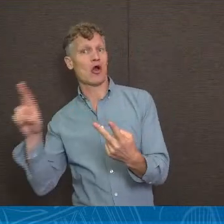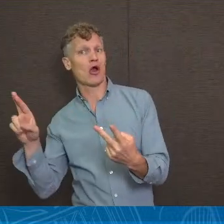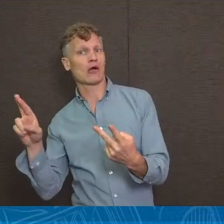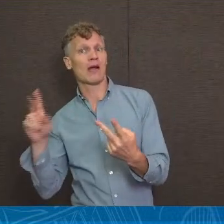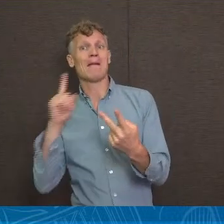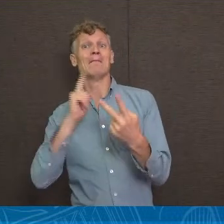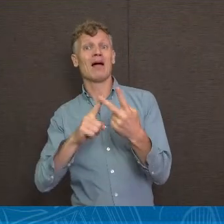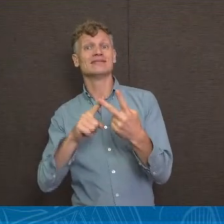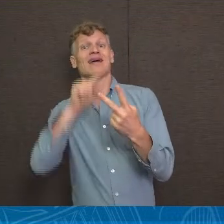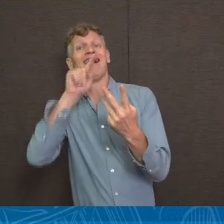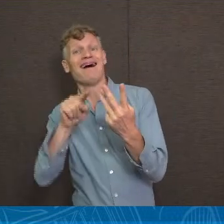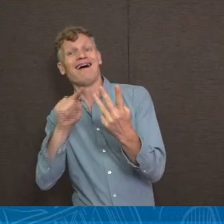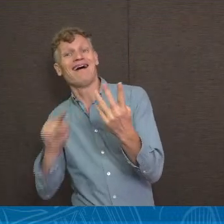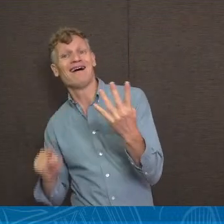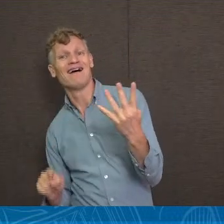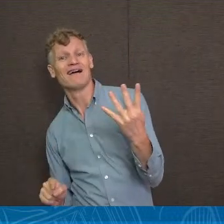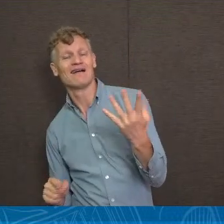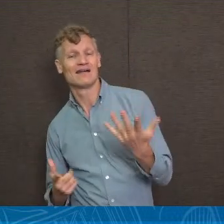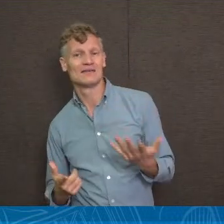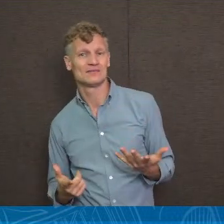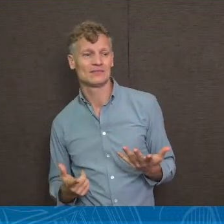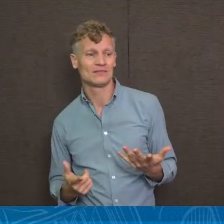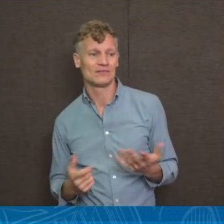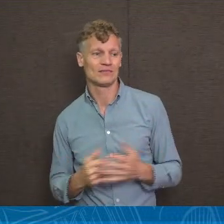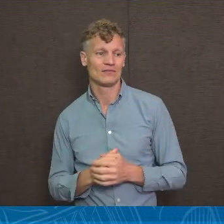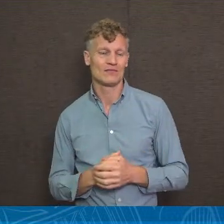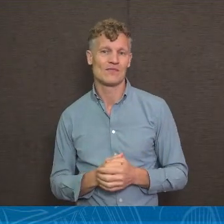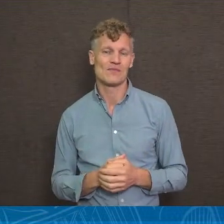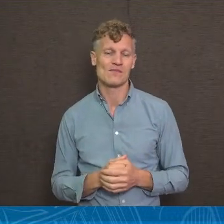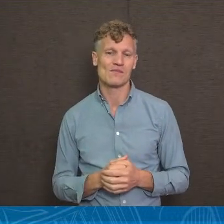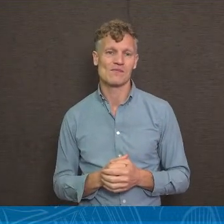looking at ensuring that